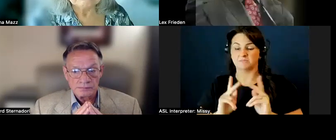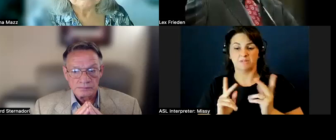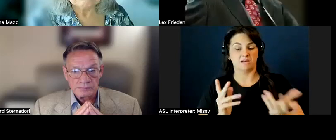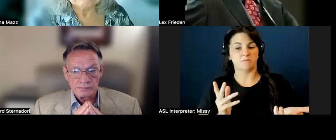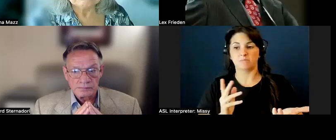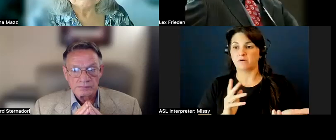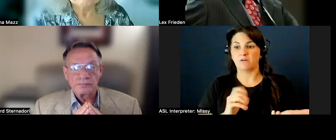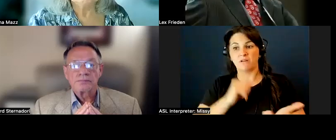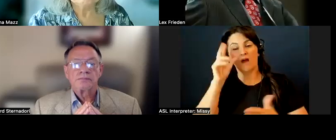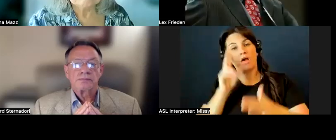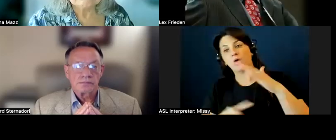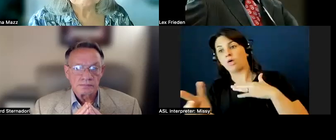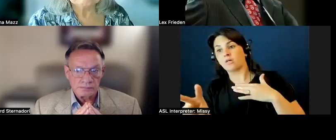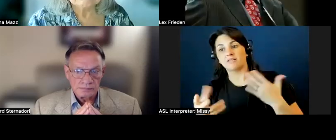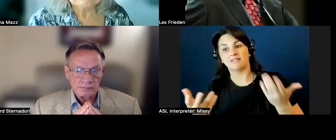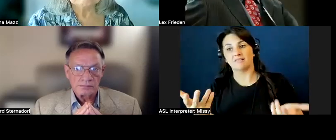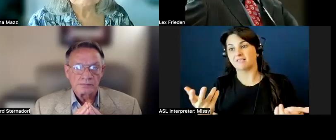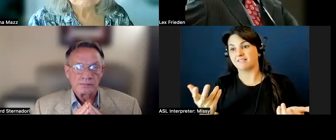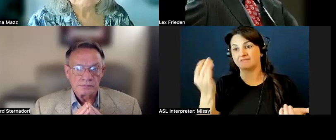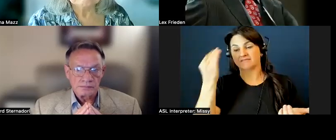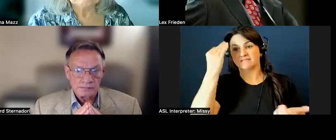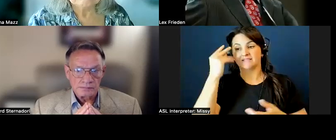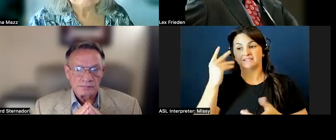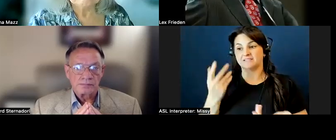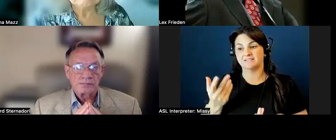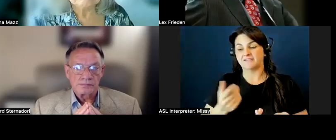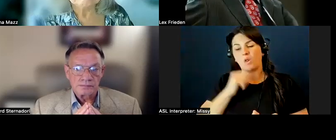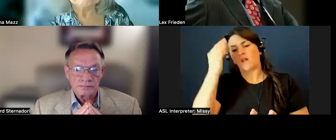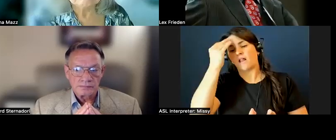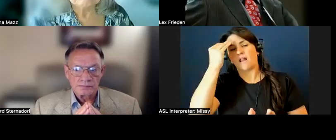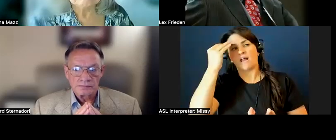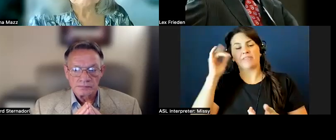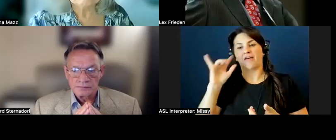foresightful enough to take care of themselves.